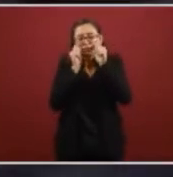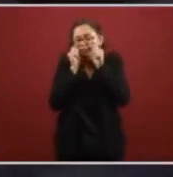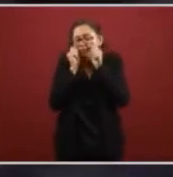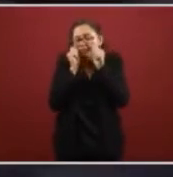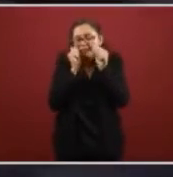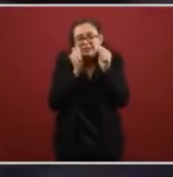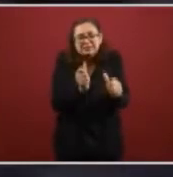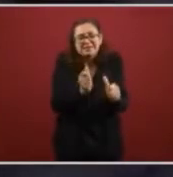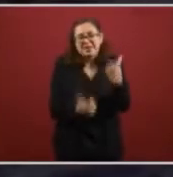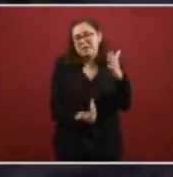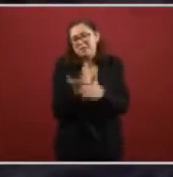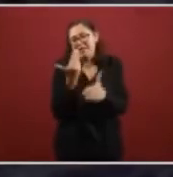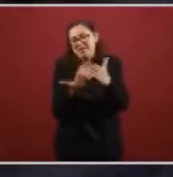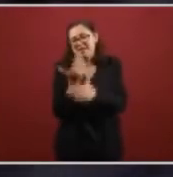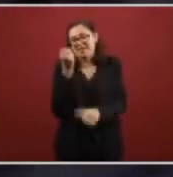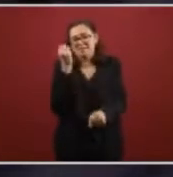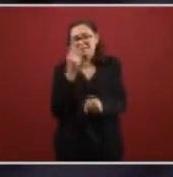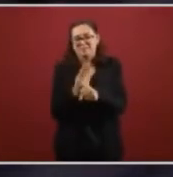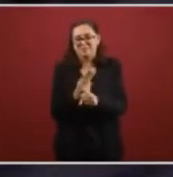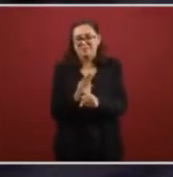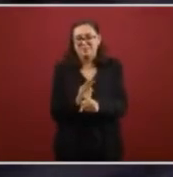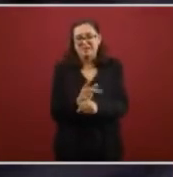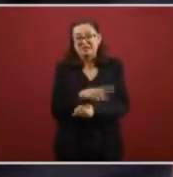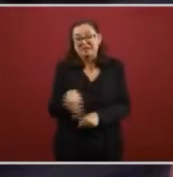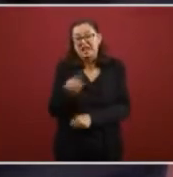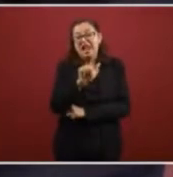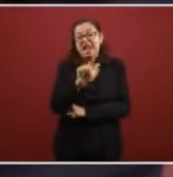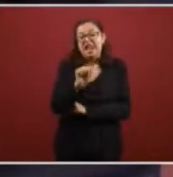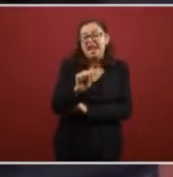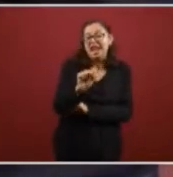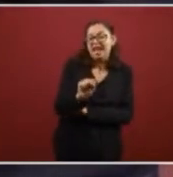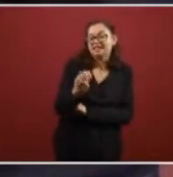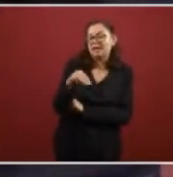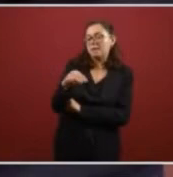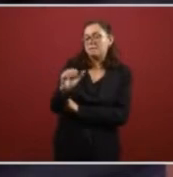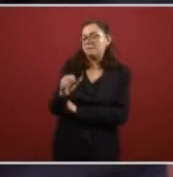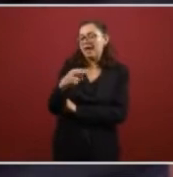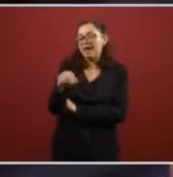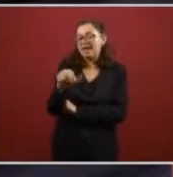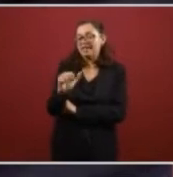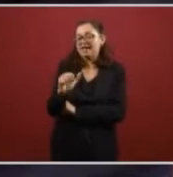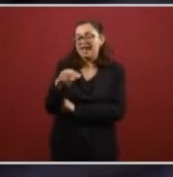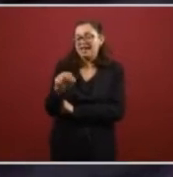I will not miss it, the morning conventions.